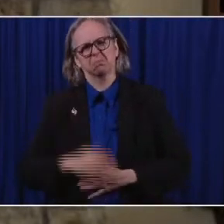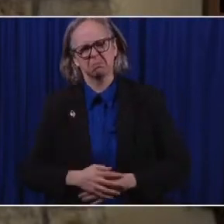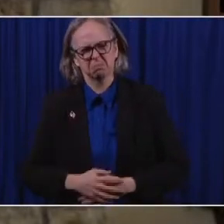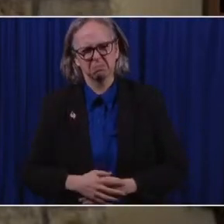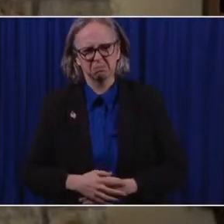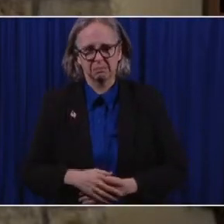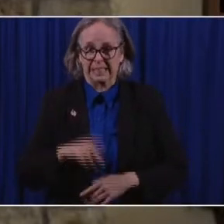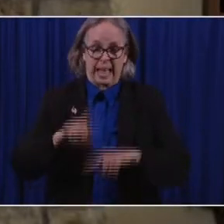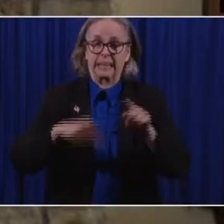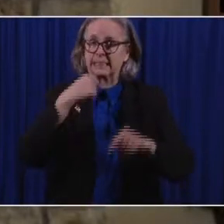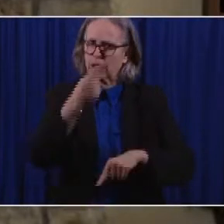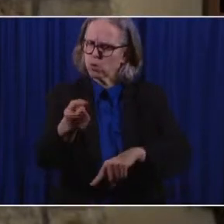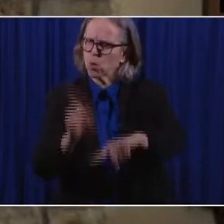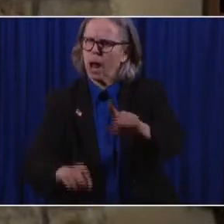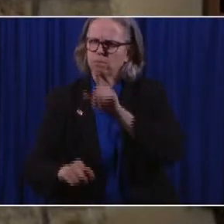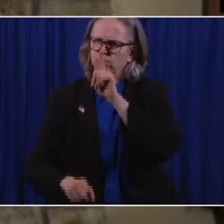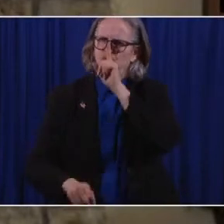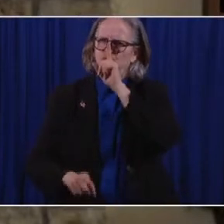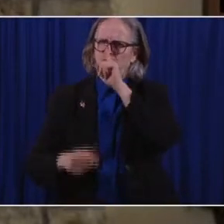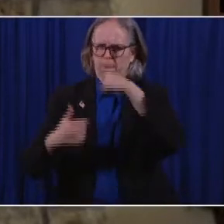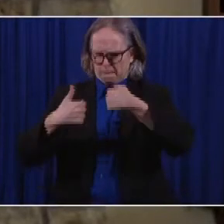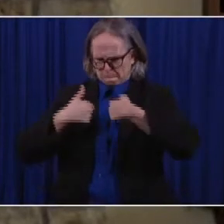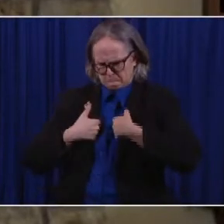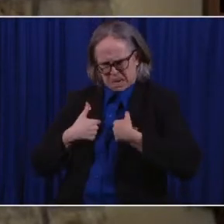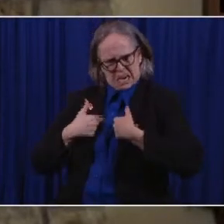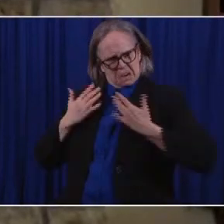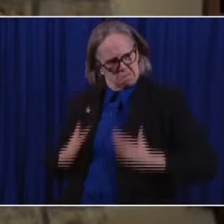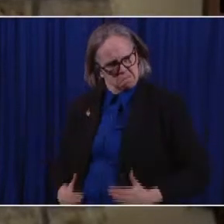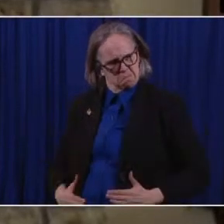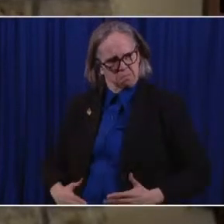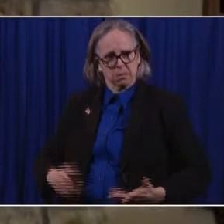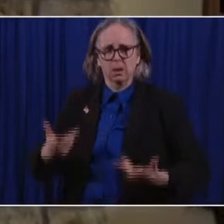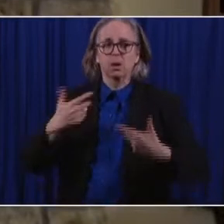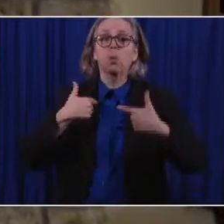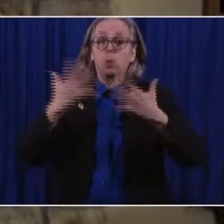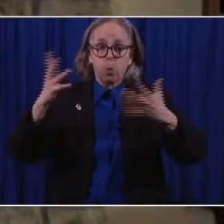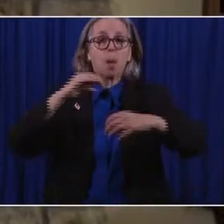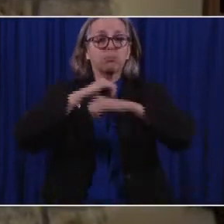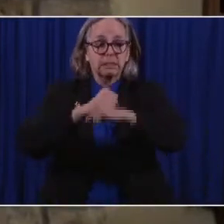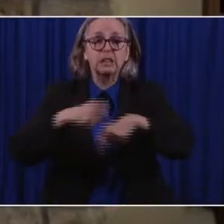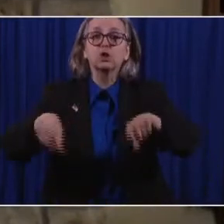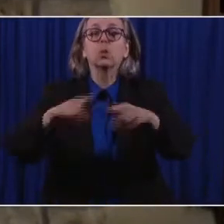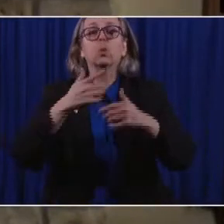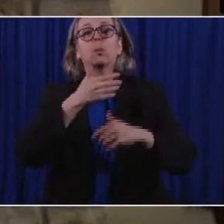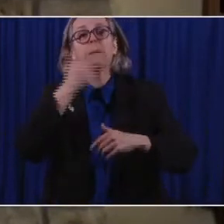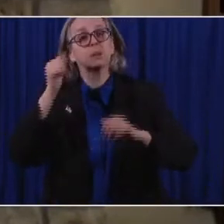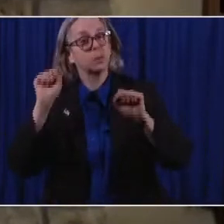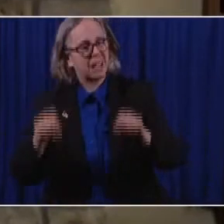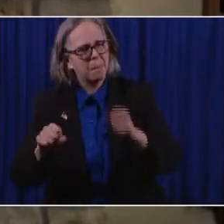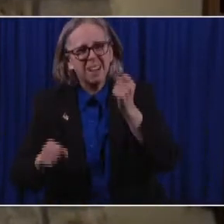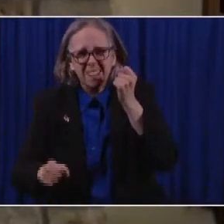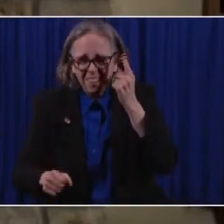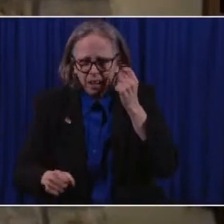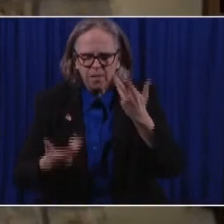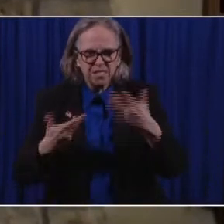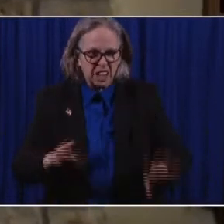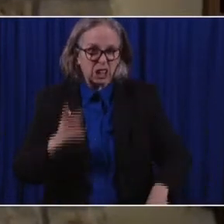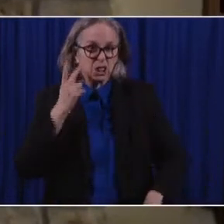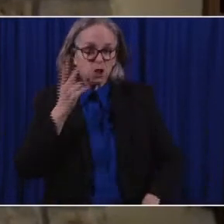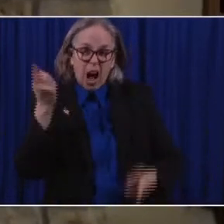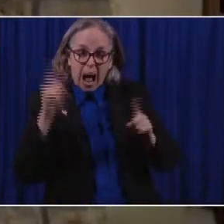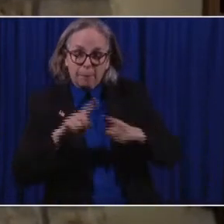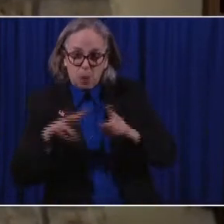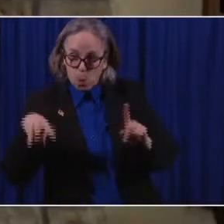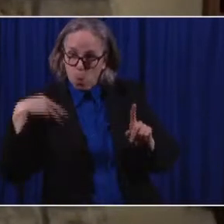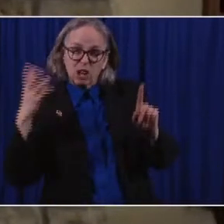that. We will protect them the best that we can. But we saw what happened in Washington, and we saw that